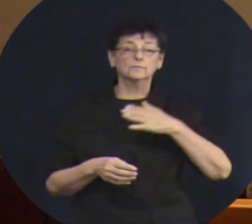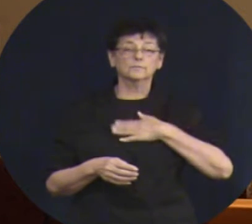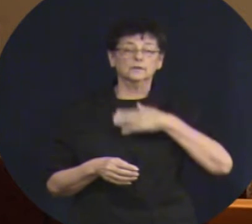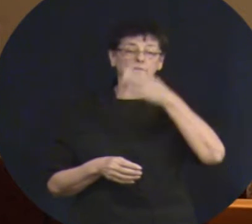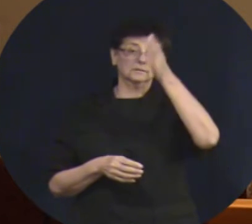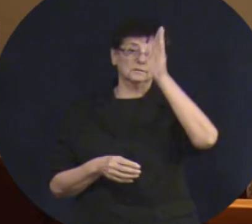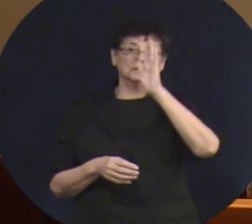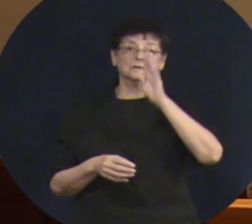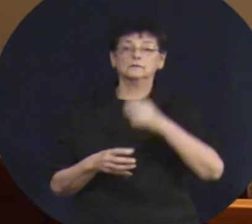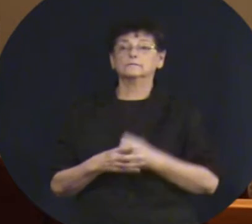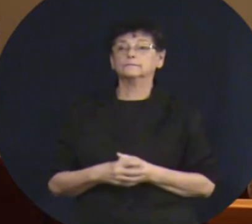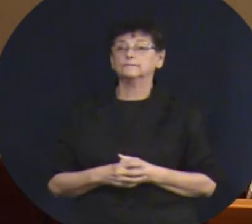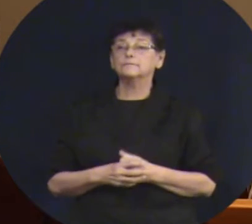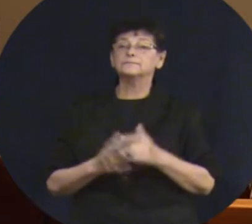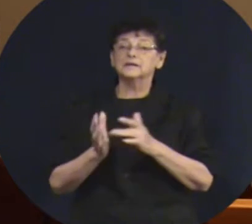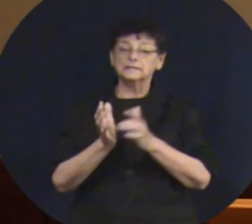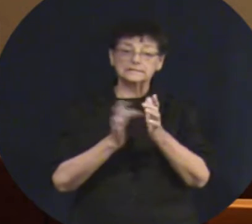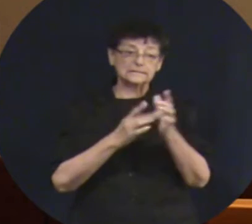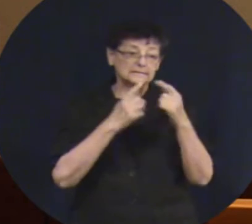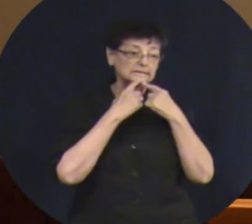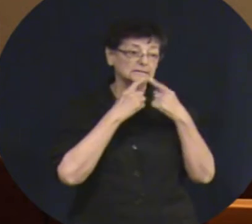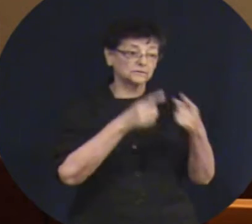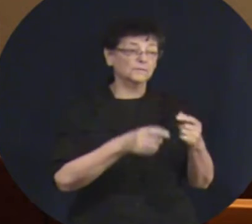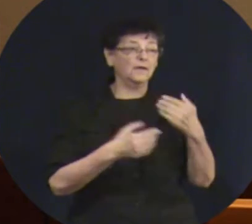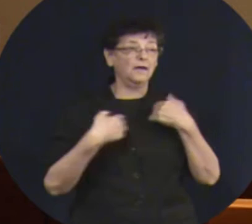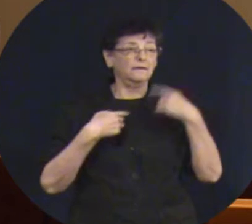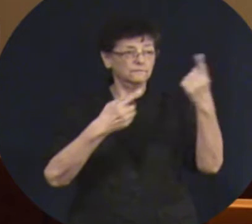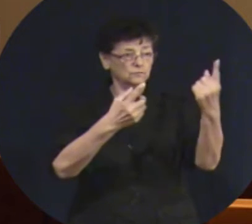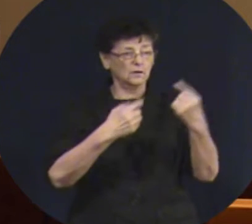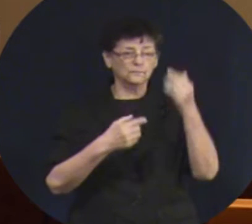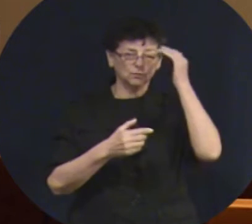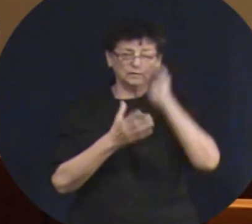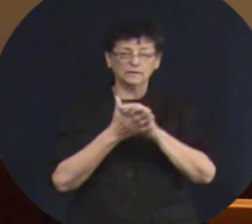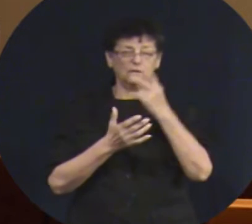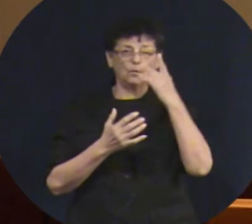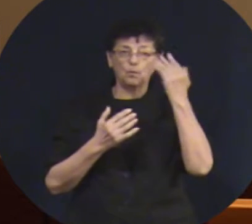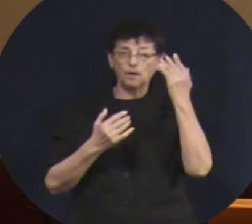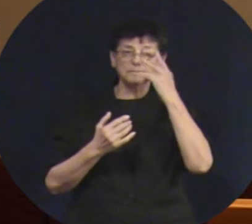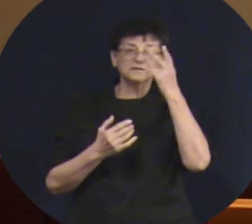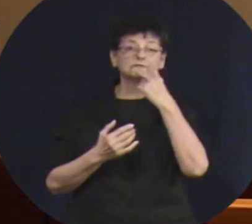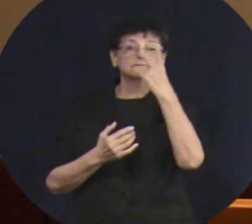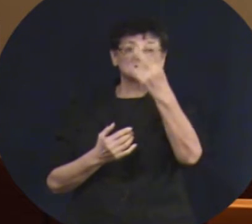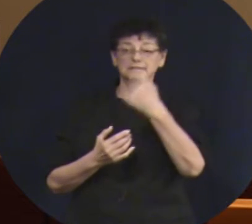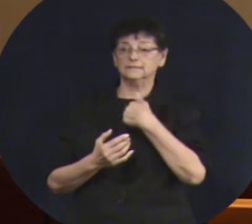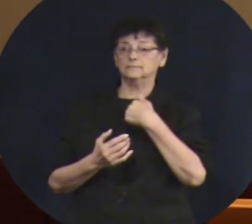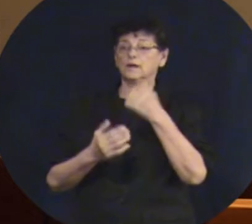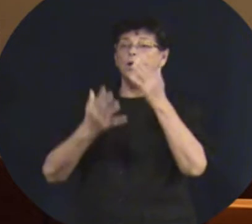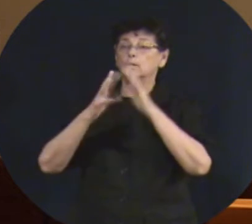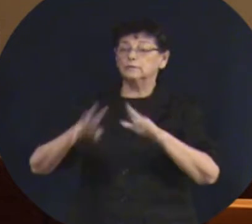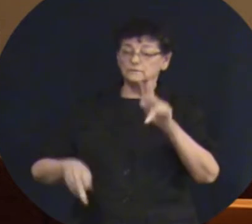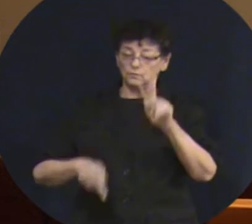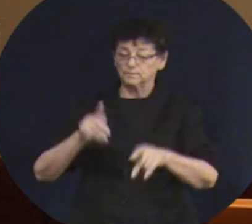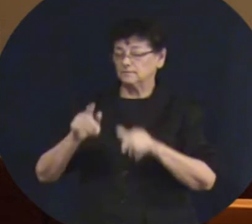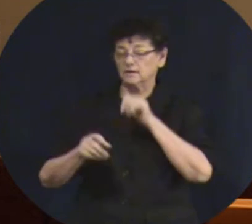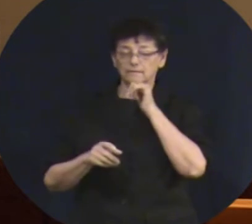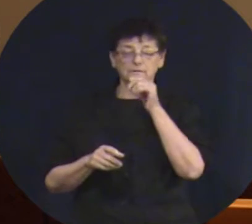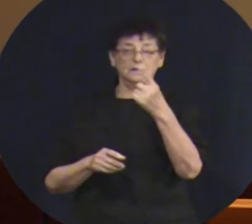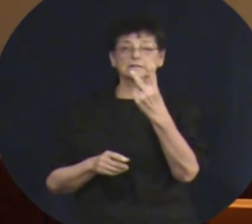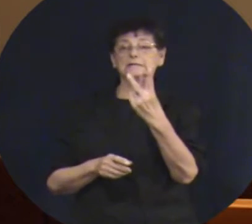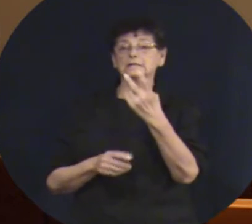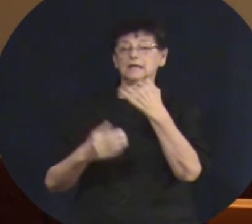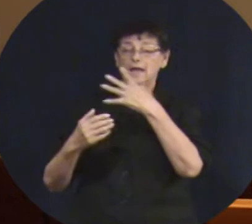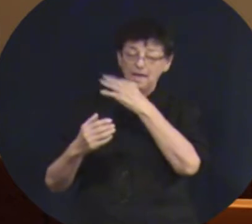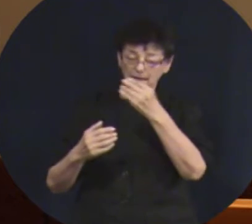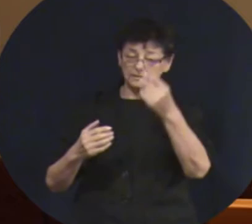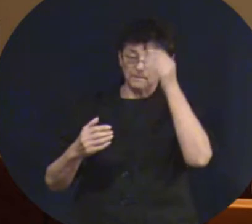God." Jesus said to him, "Have you come to believe because you have seen me? Blessed are those who have not seen and